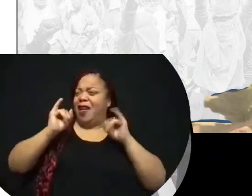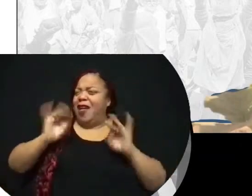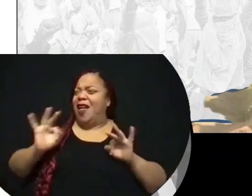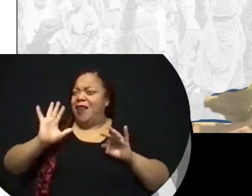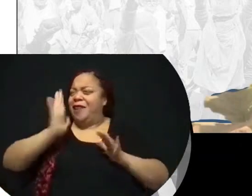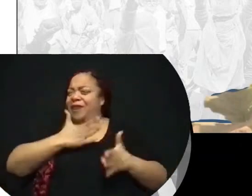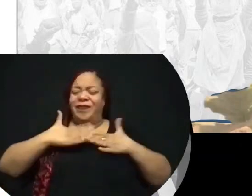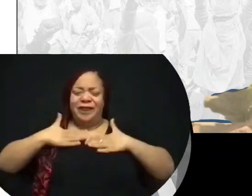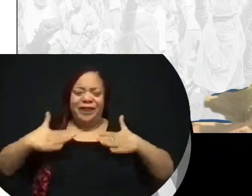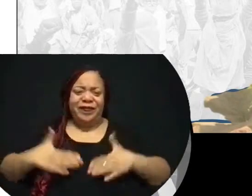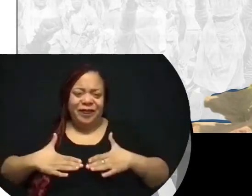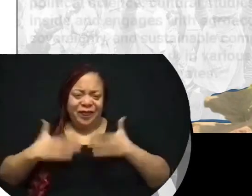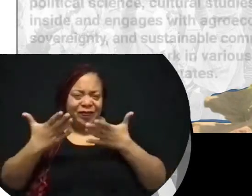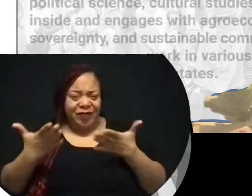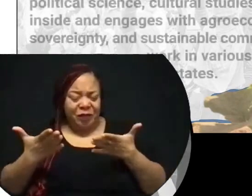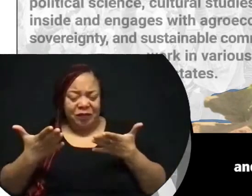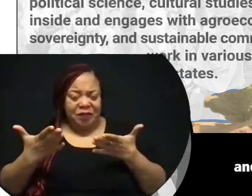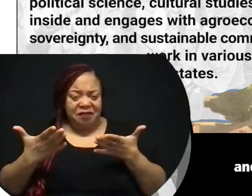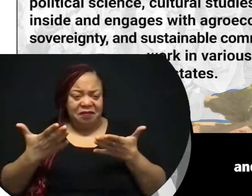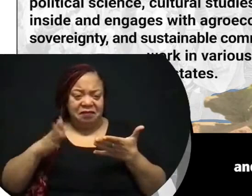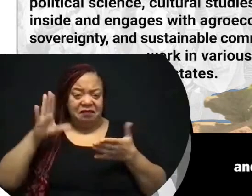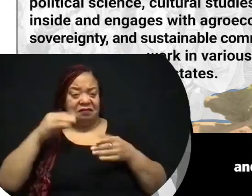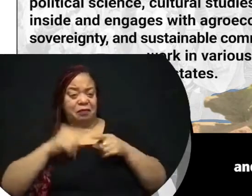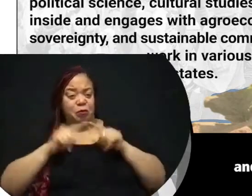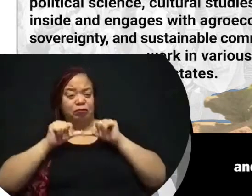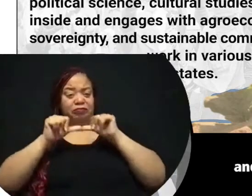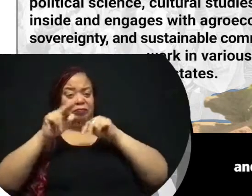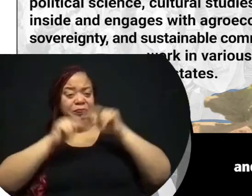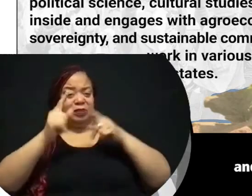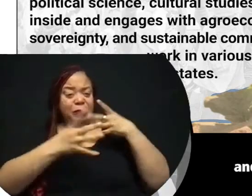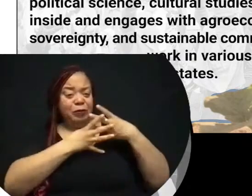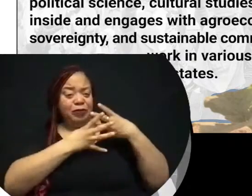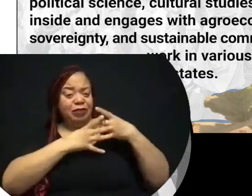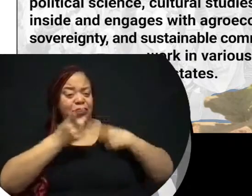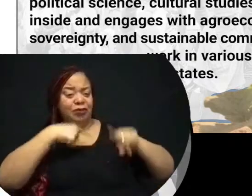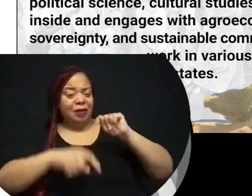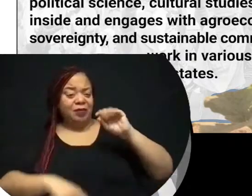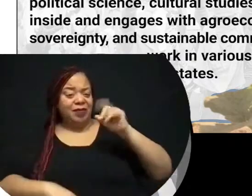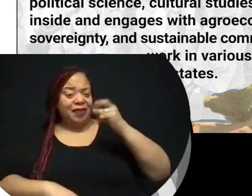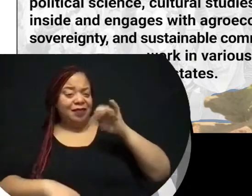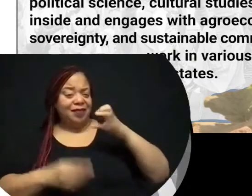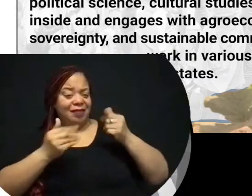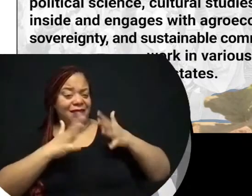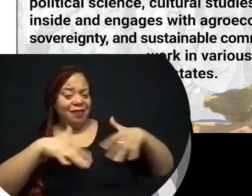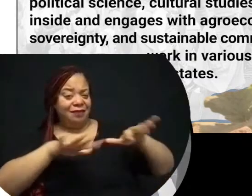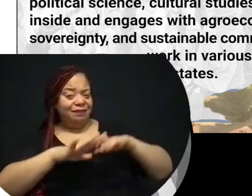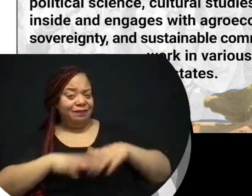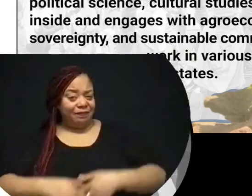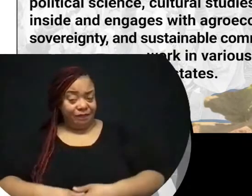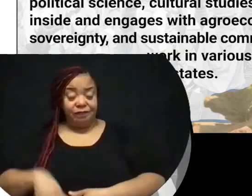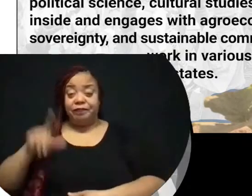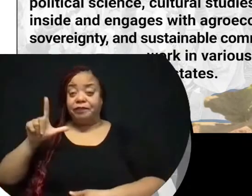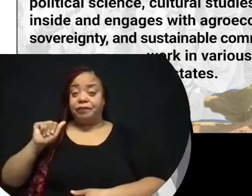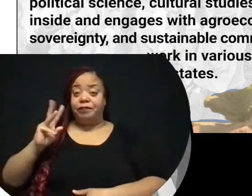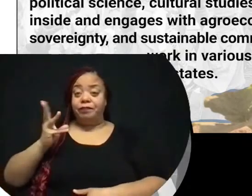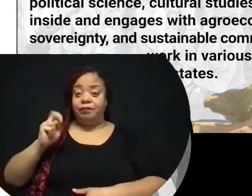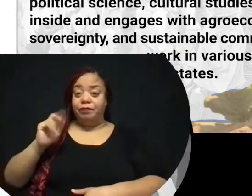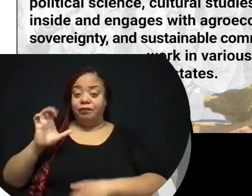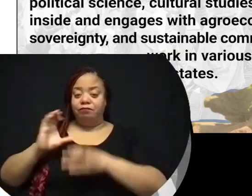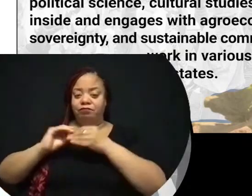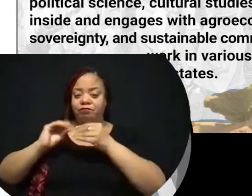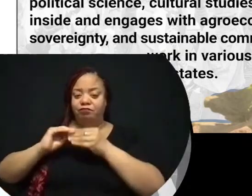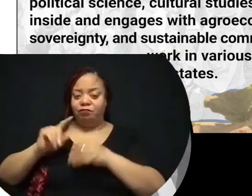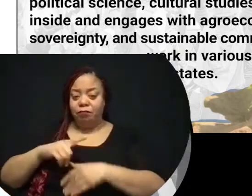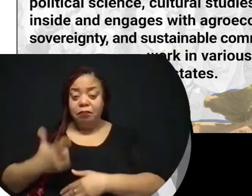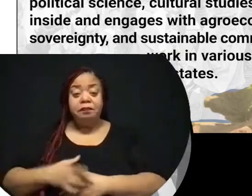You know, and imperialism and corporate codes and corporate rules and all that make it seem like we don't have a right